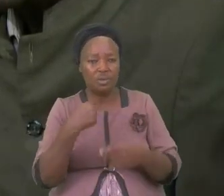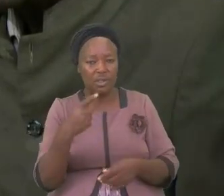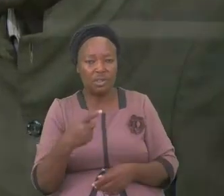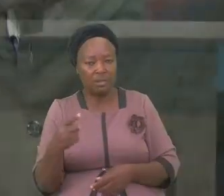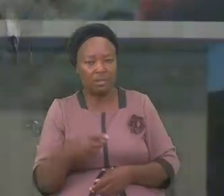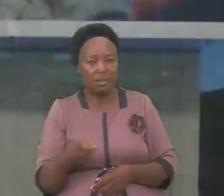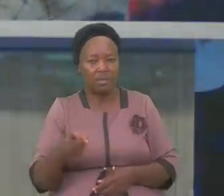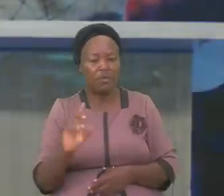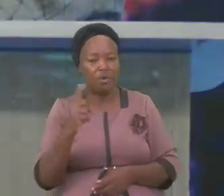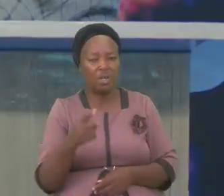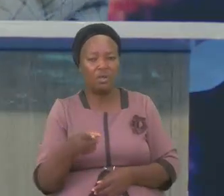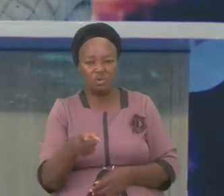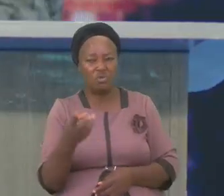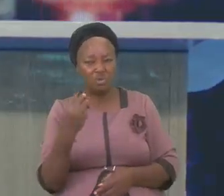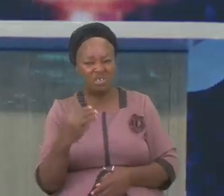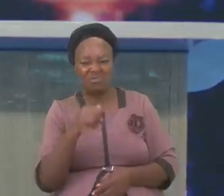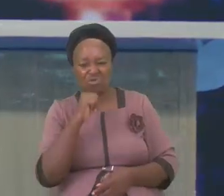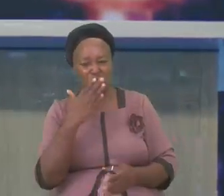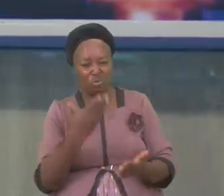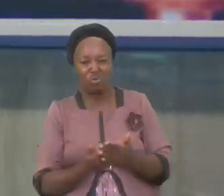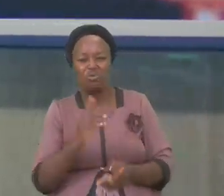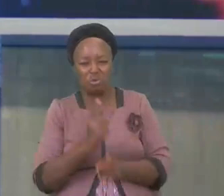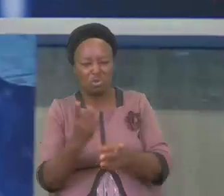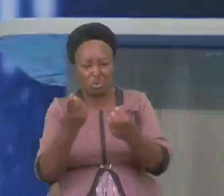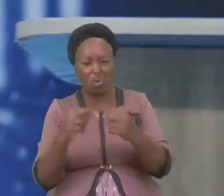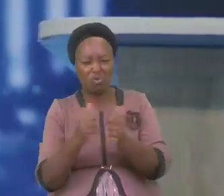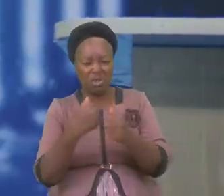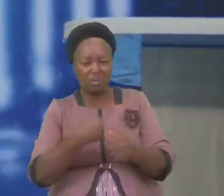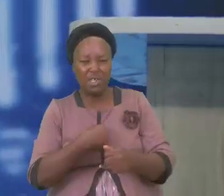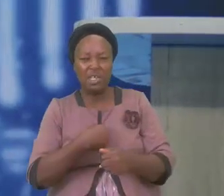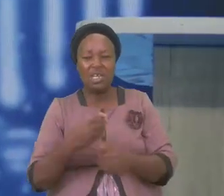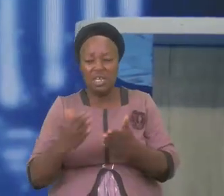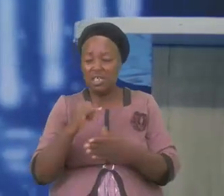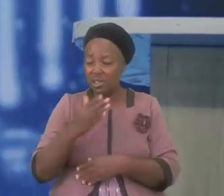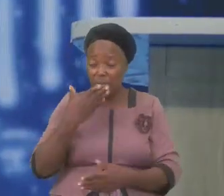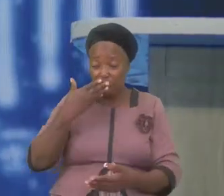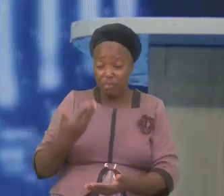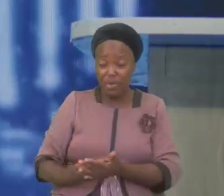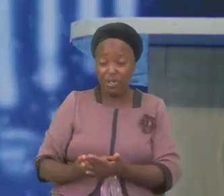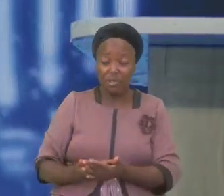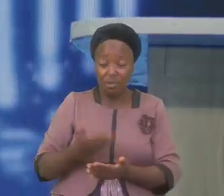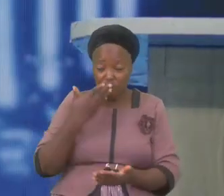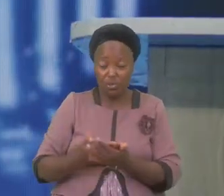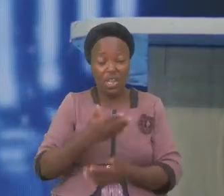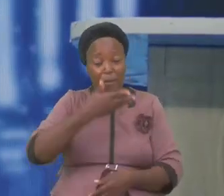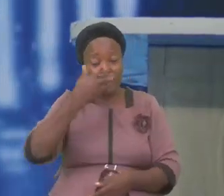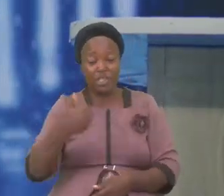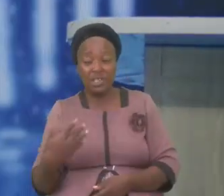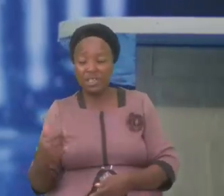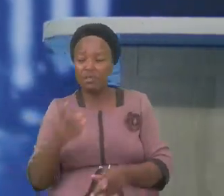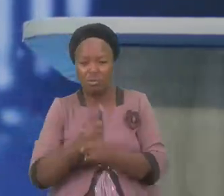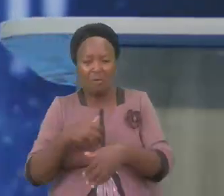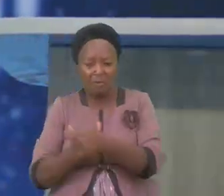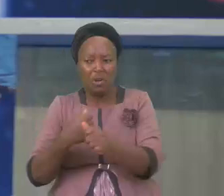scene, here is the standard, and here is the lifestyle you ought to follow. Why are we learning about that?